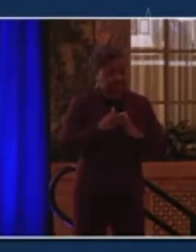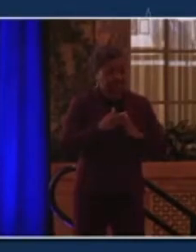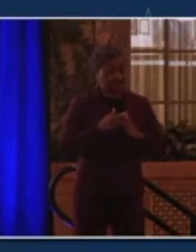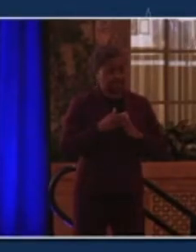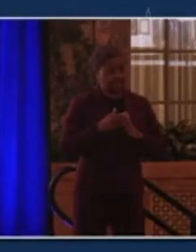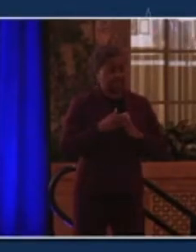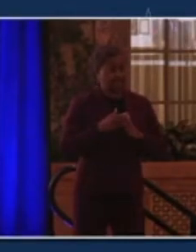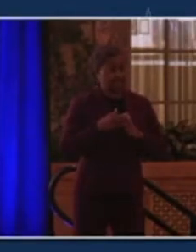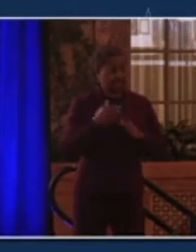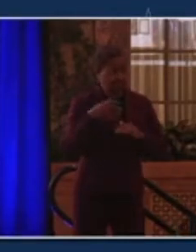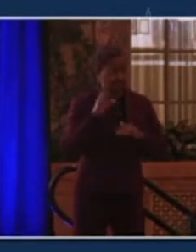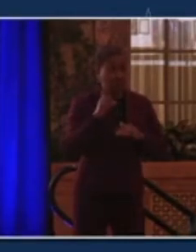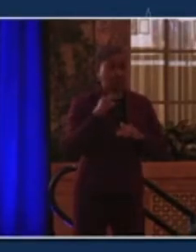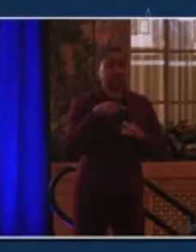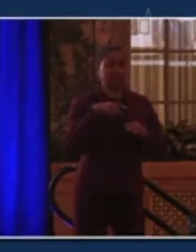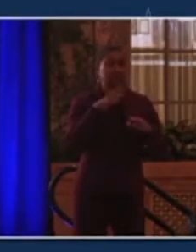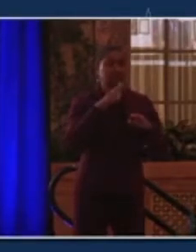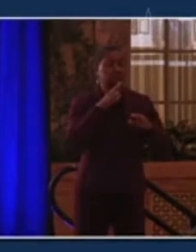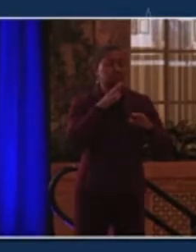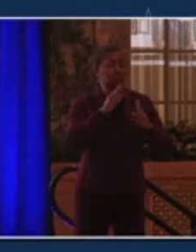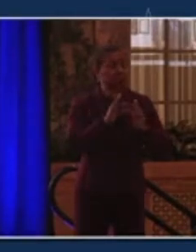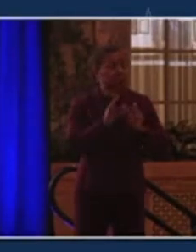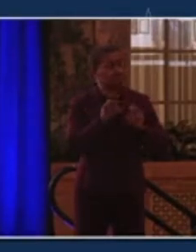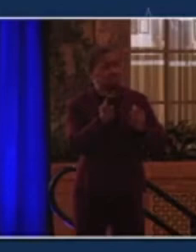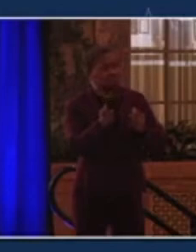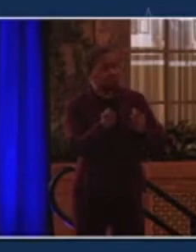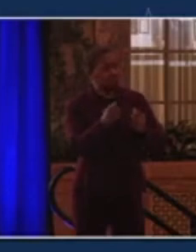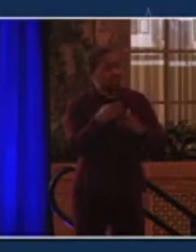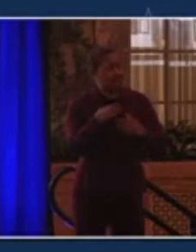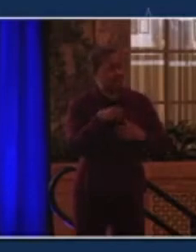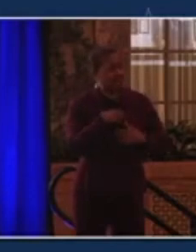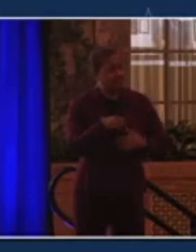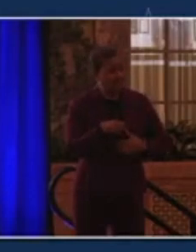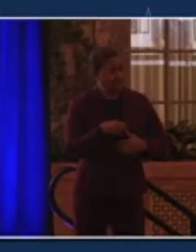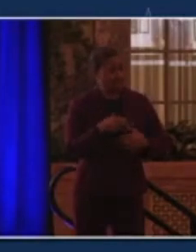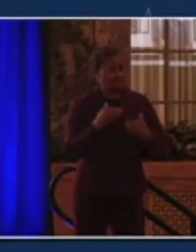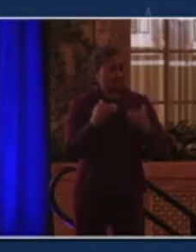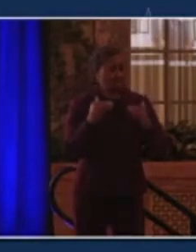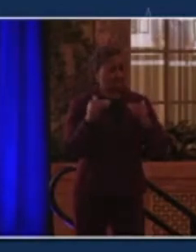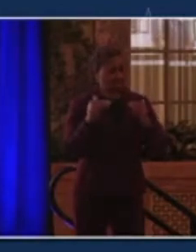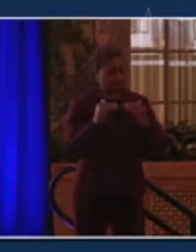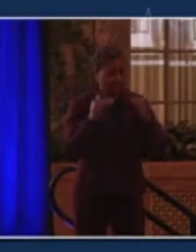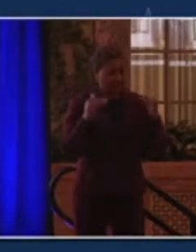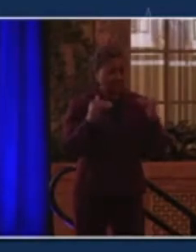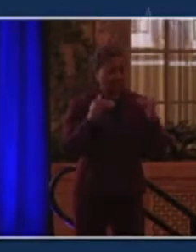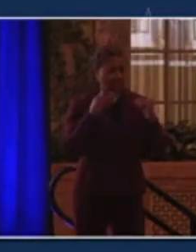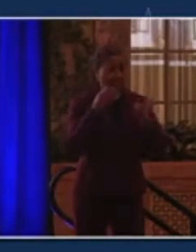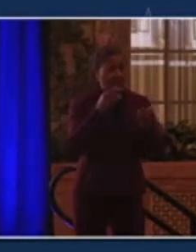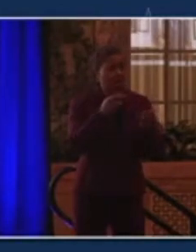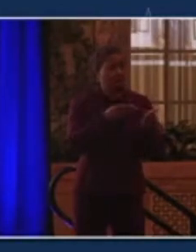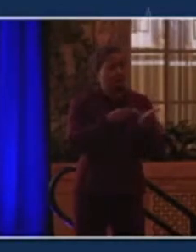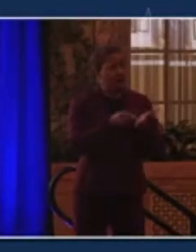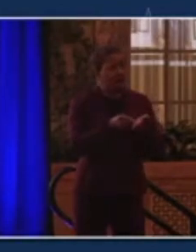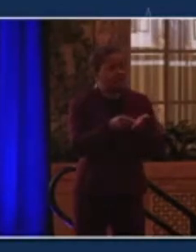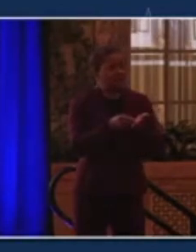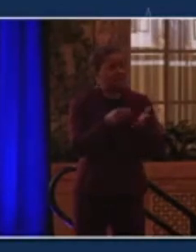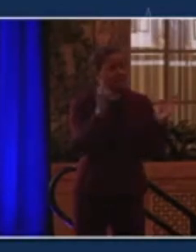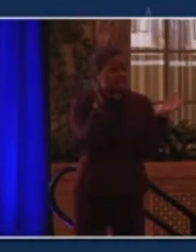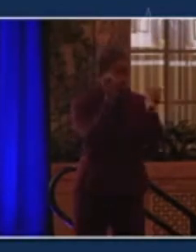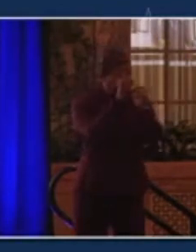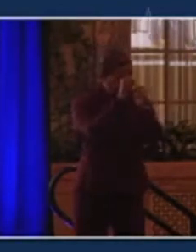was articulate, passionate, fair, honest,